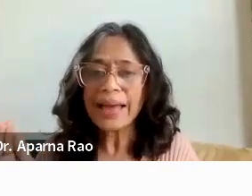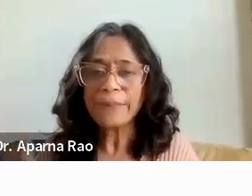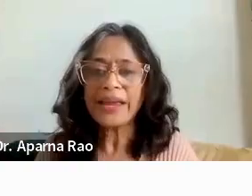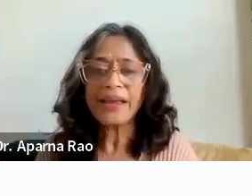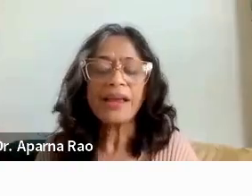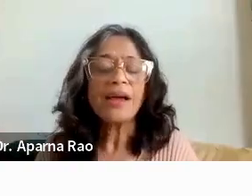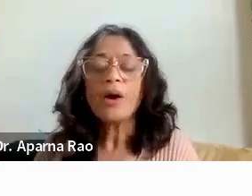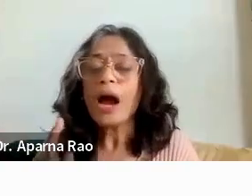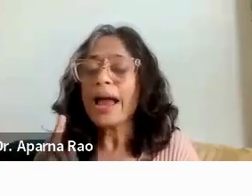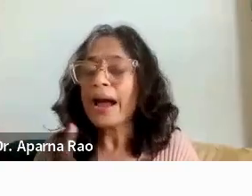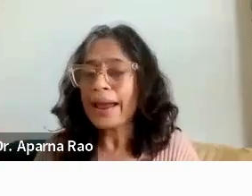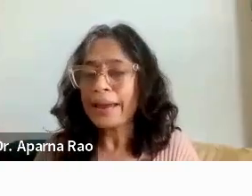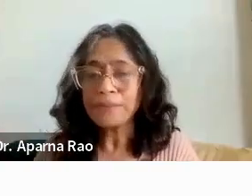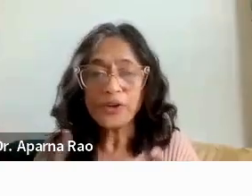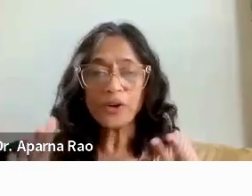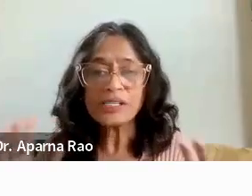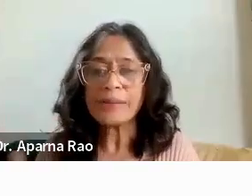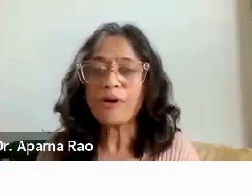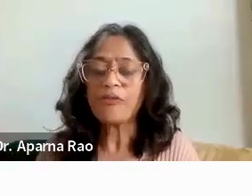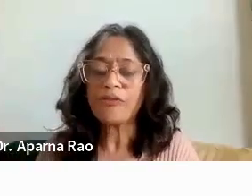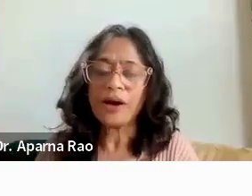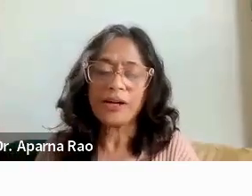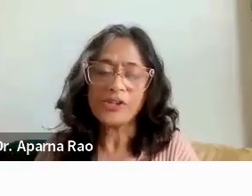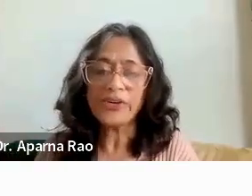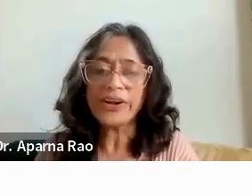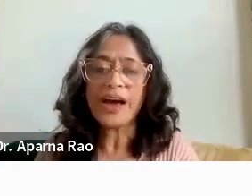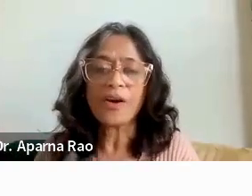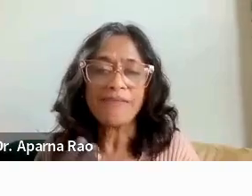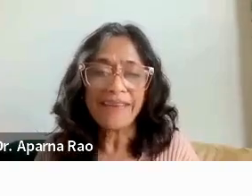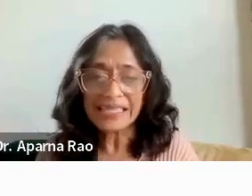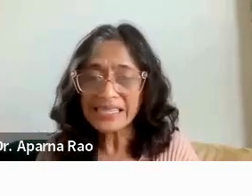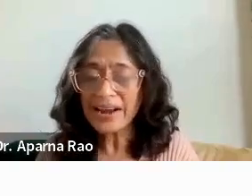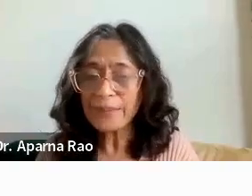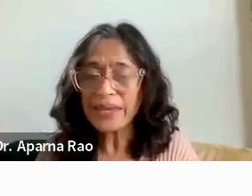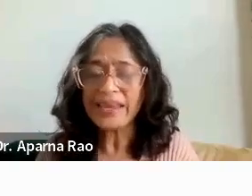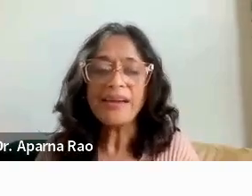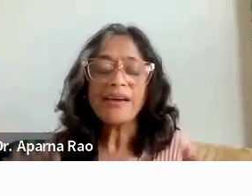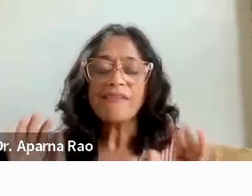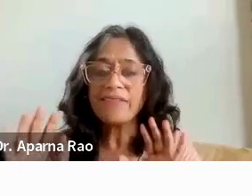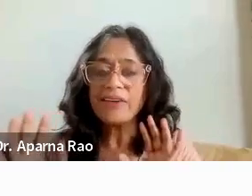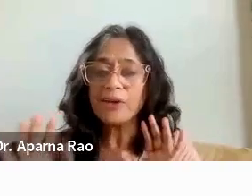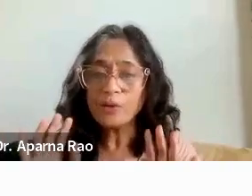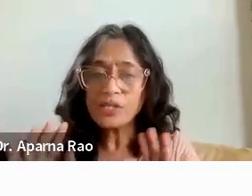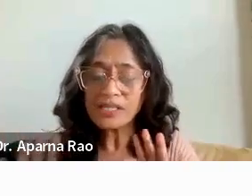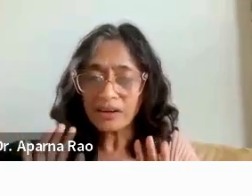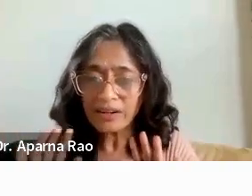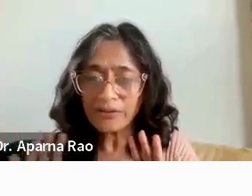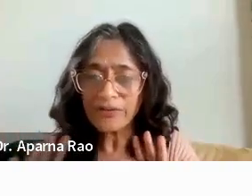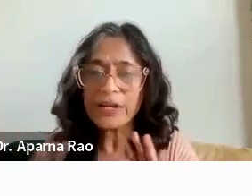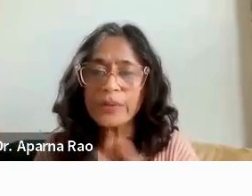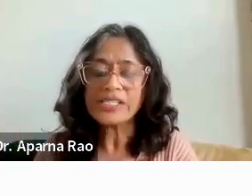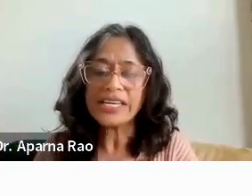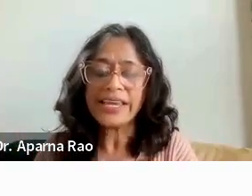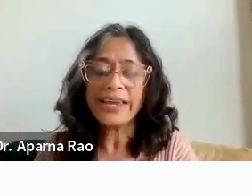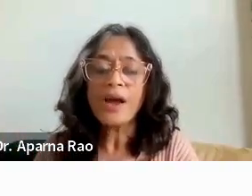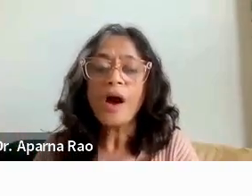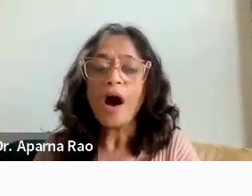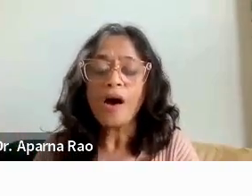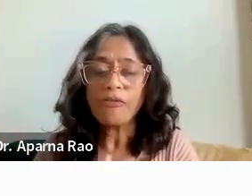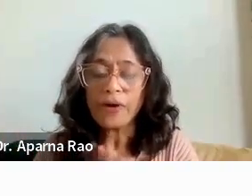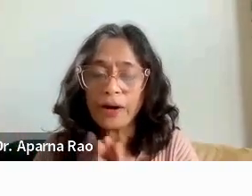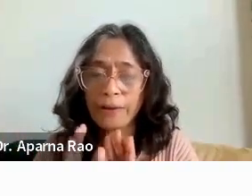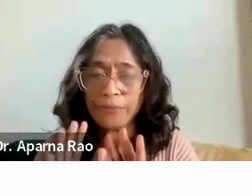chest clapping. I'm sure some of children are on vest therapy, where we use a certain